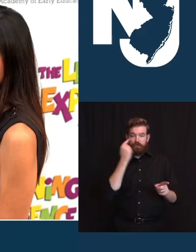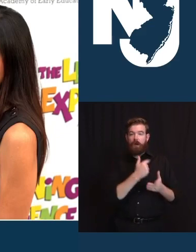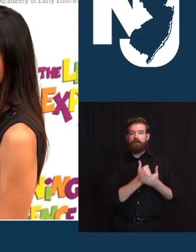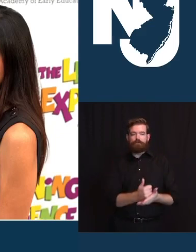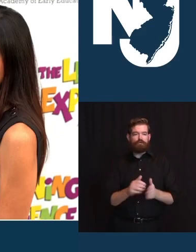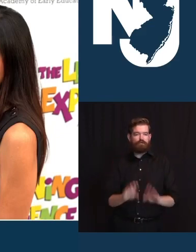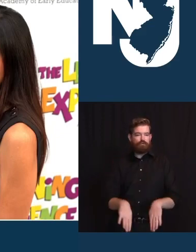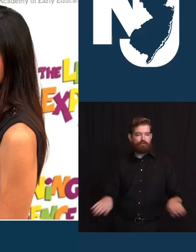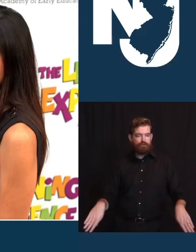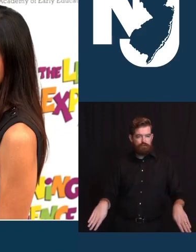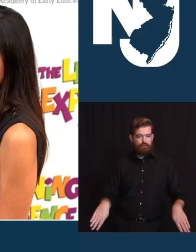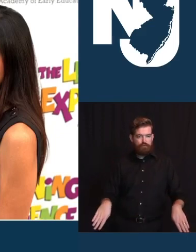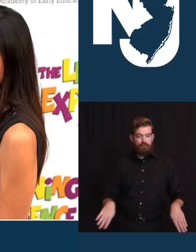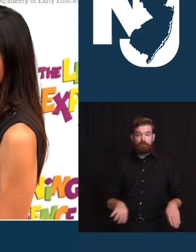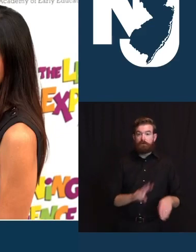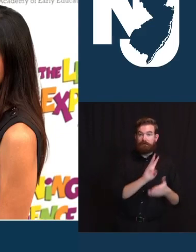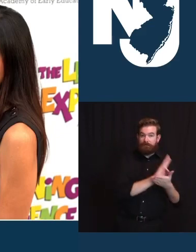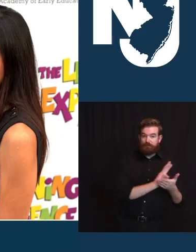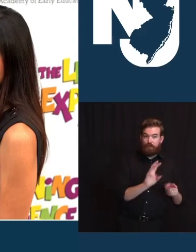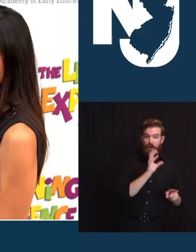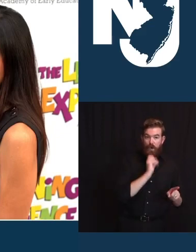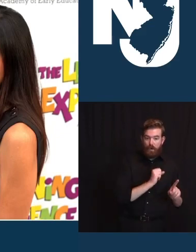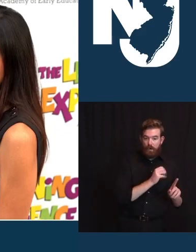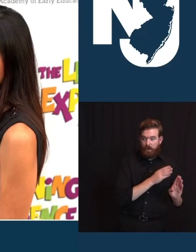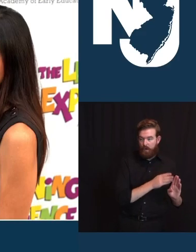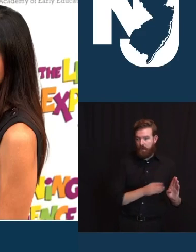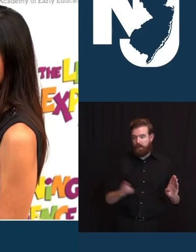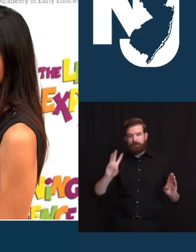6 years in age for a strong education.